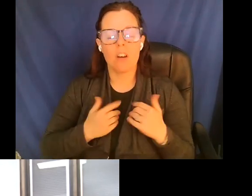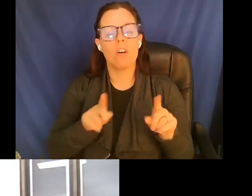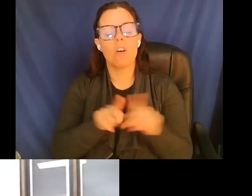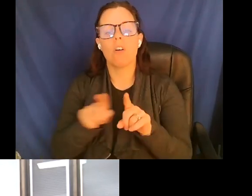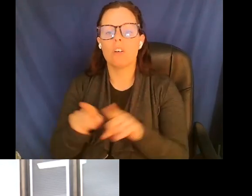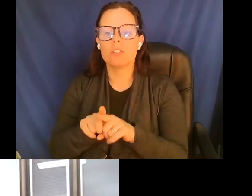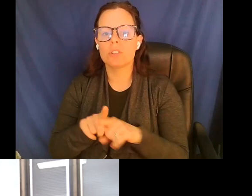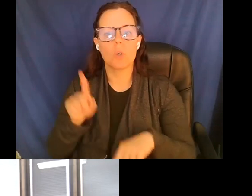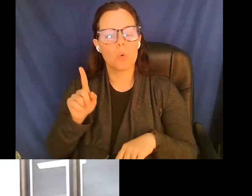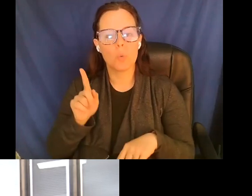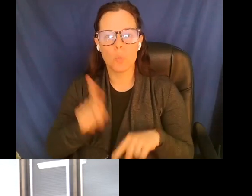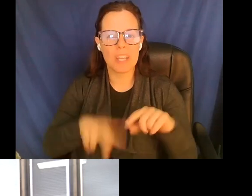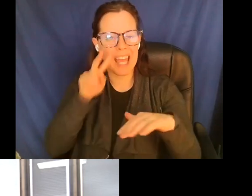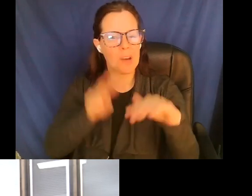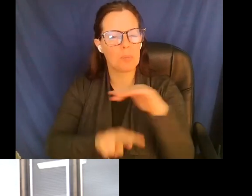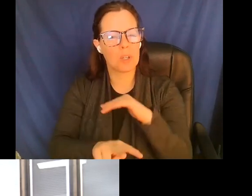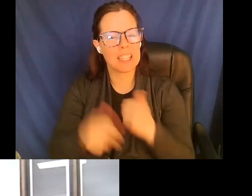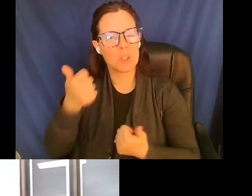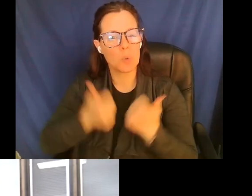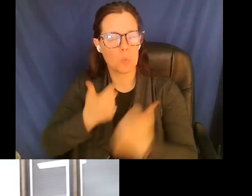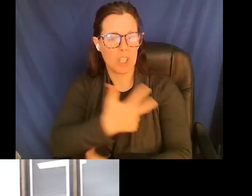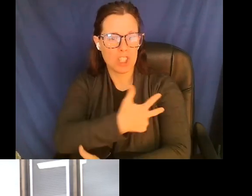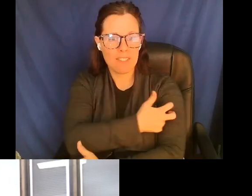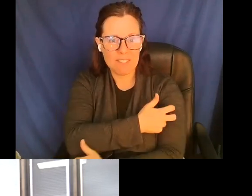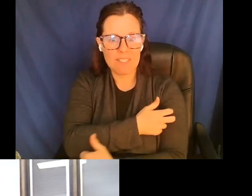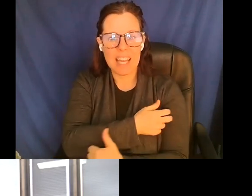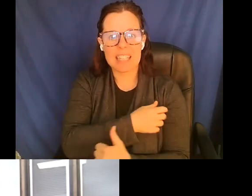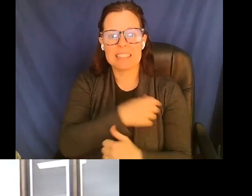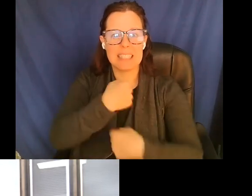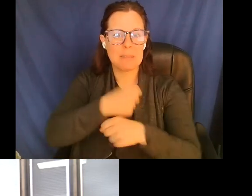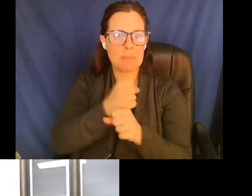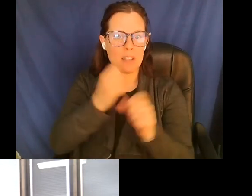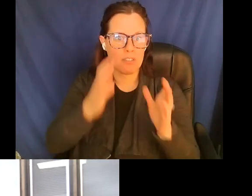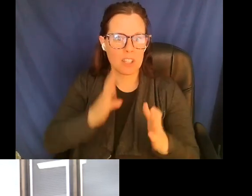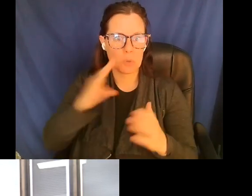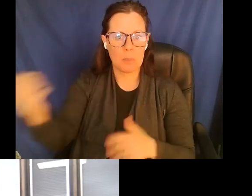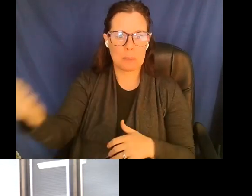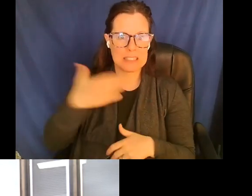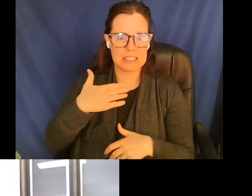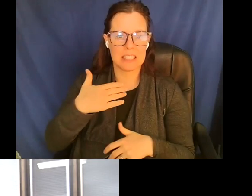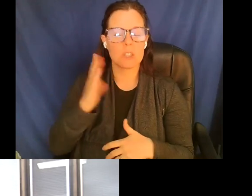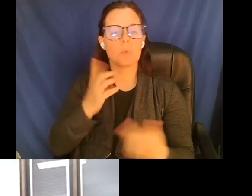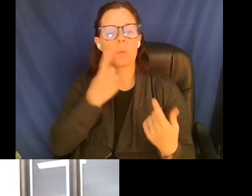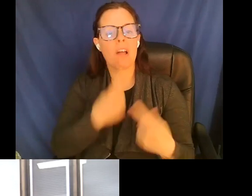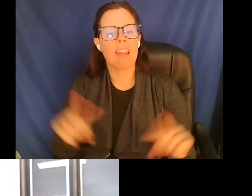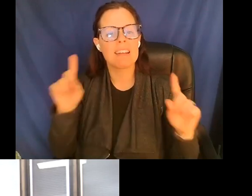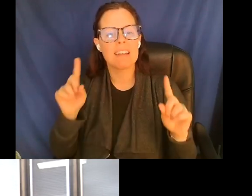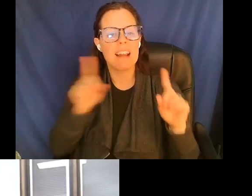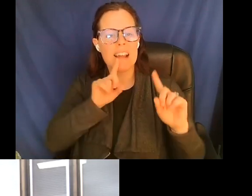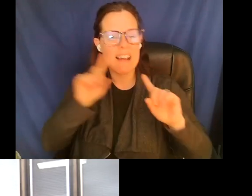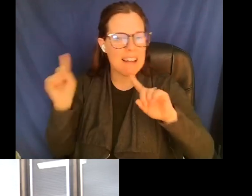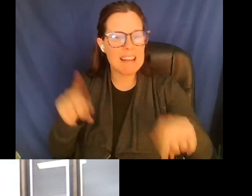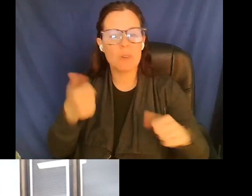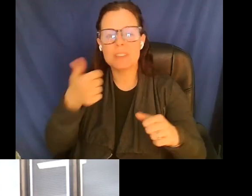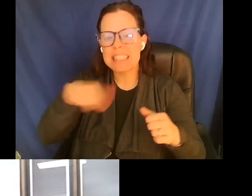can predict which vaccine manufacturer or supply we will be sent. We will announce any changes as